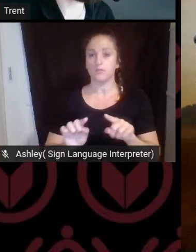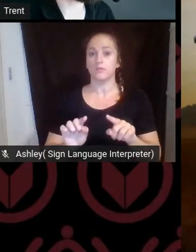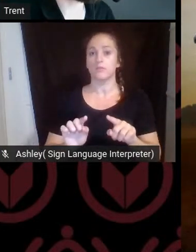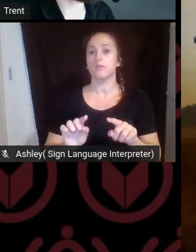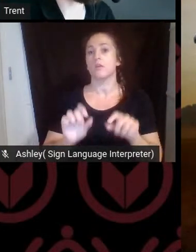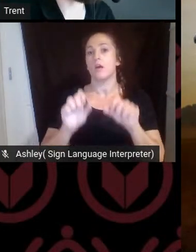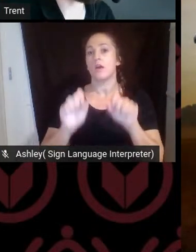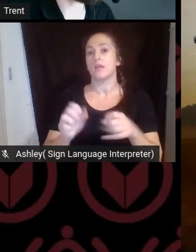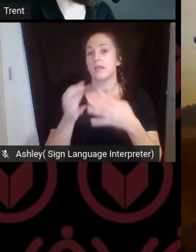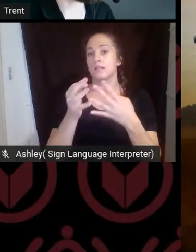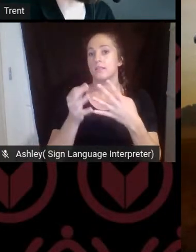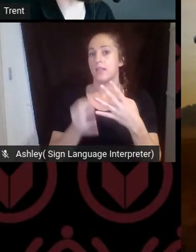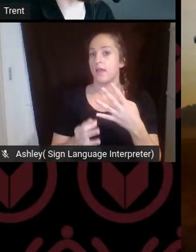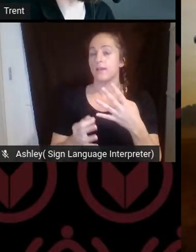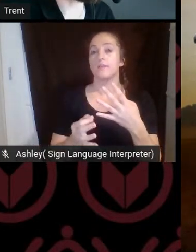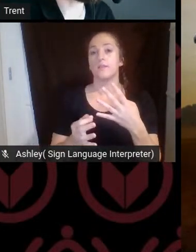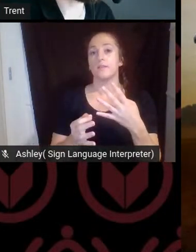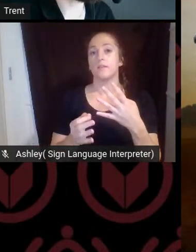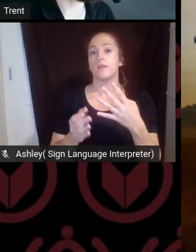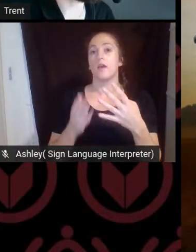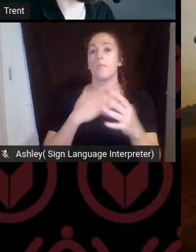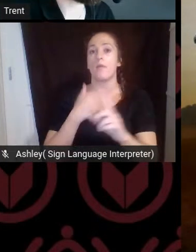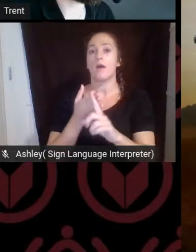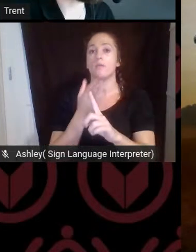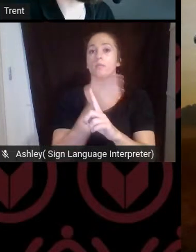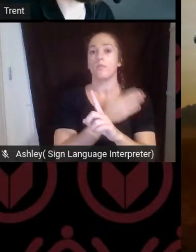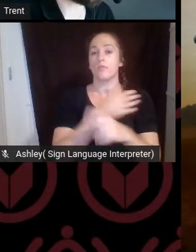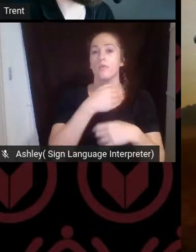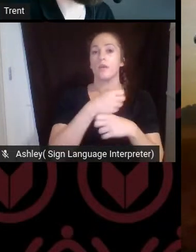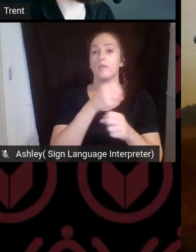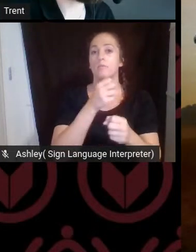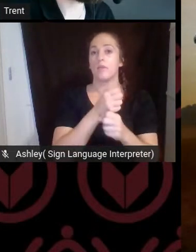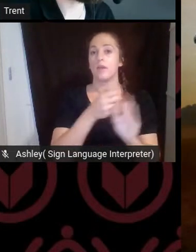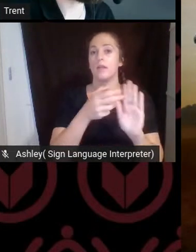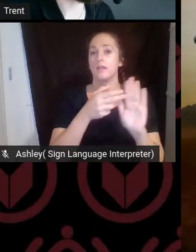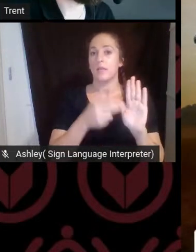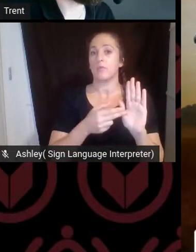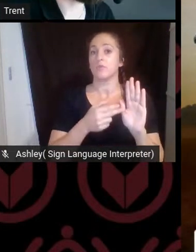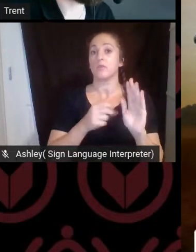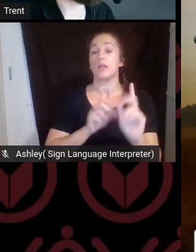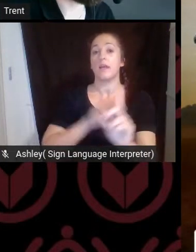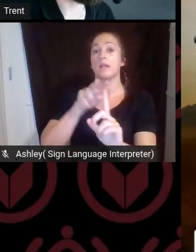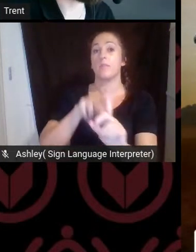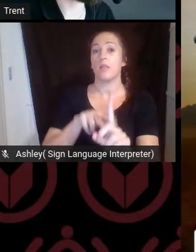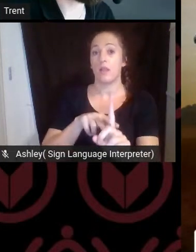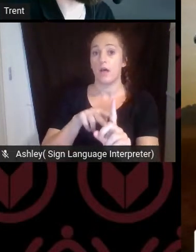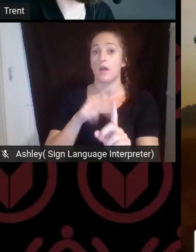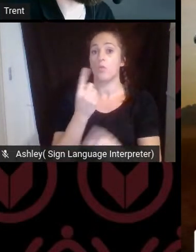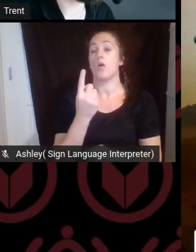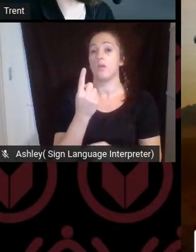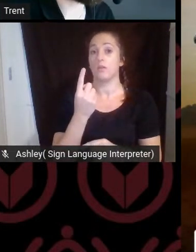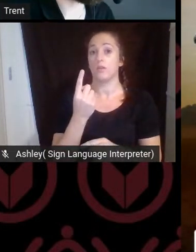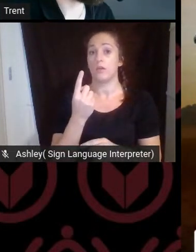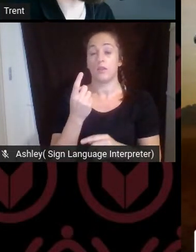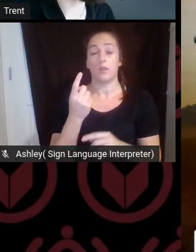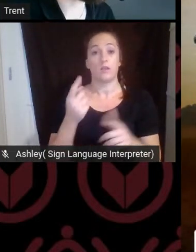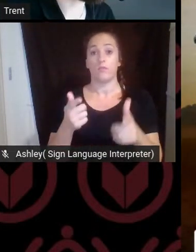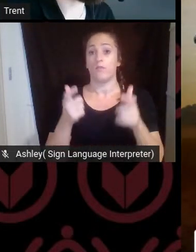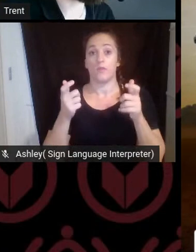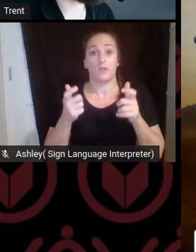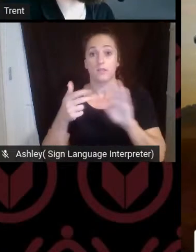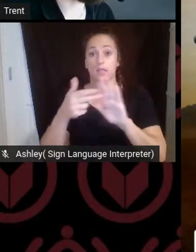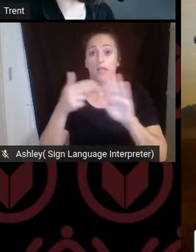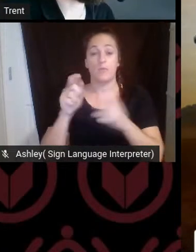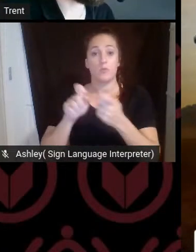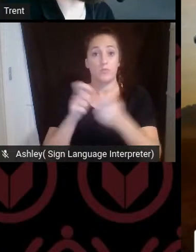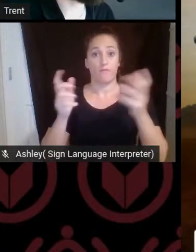of my pre-made labels, and I can just apply one, right? And then all of a sudden it labels that. Now, if I